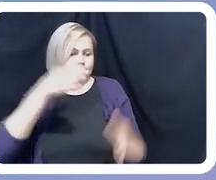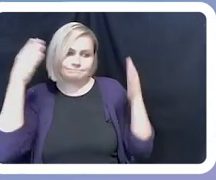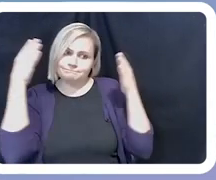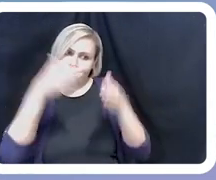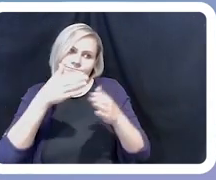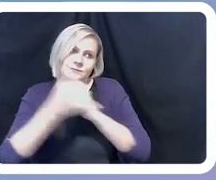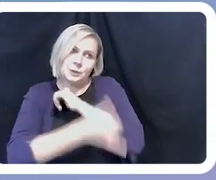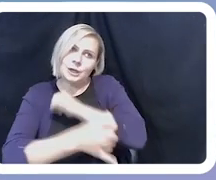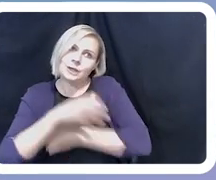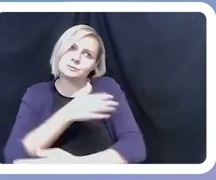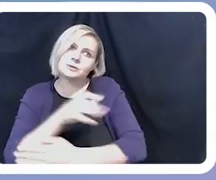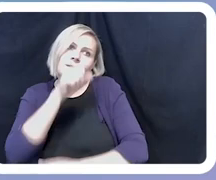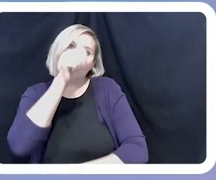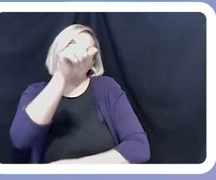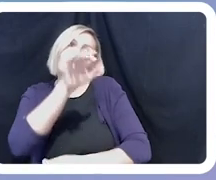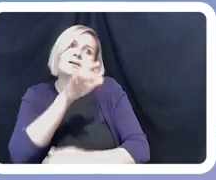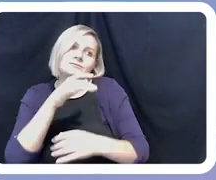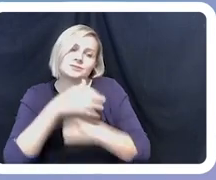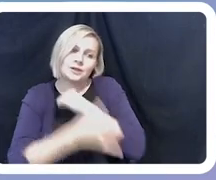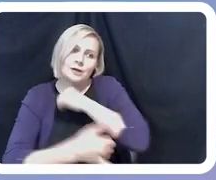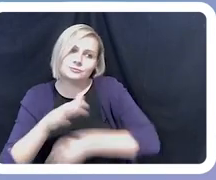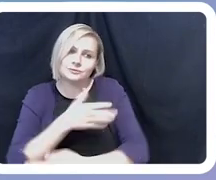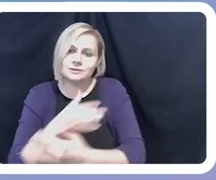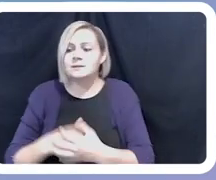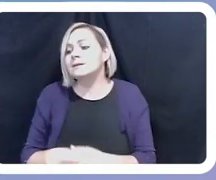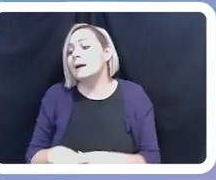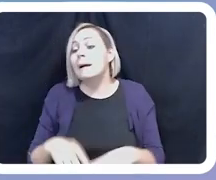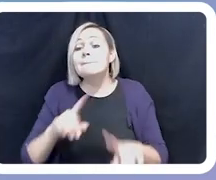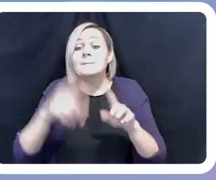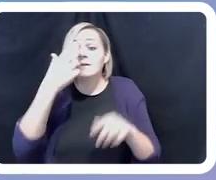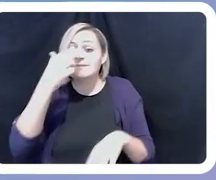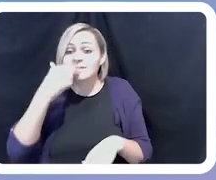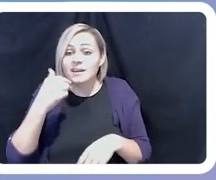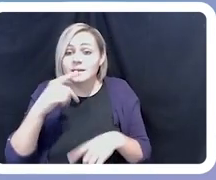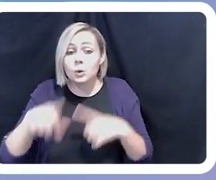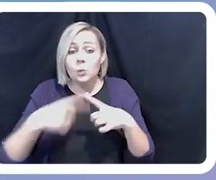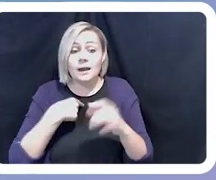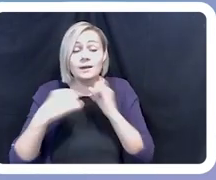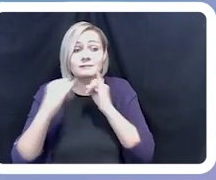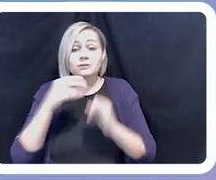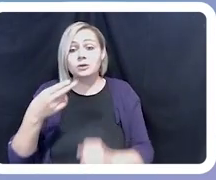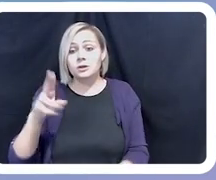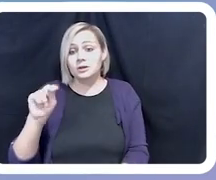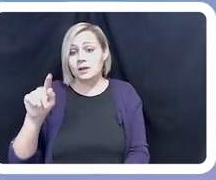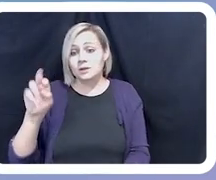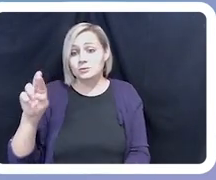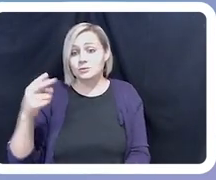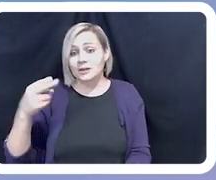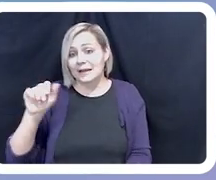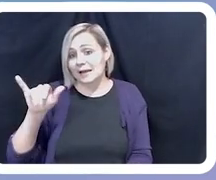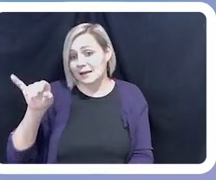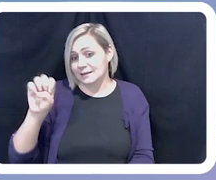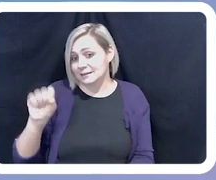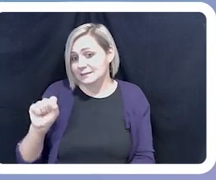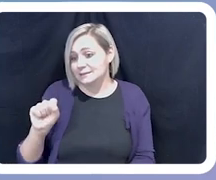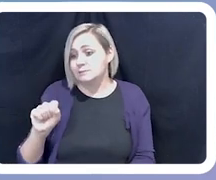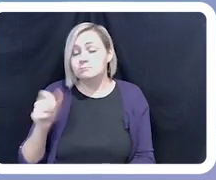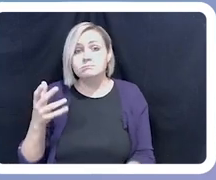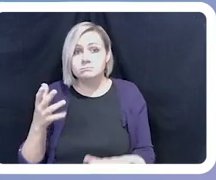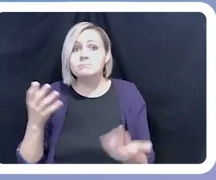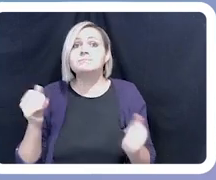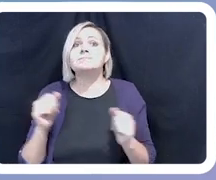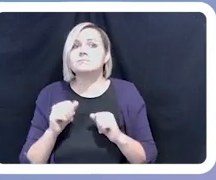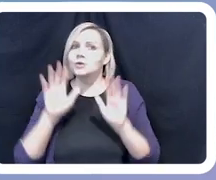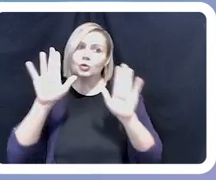No, I love her. I love her. Here's a funny part when I interviewed Hunter Hayes. Yeah. So, of course, it was a